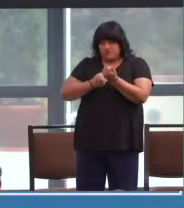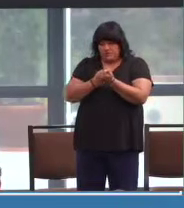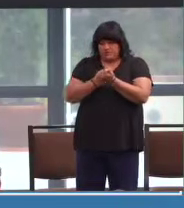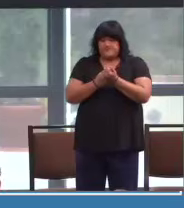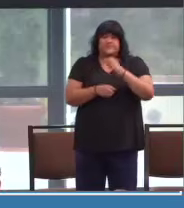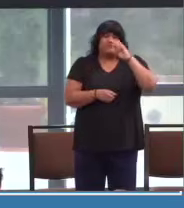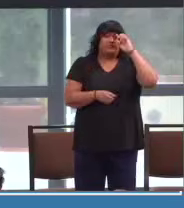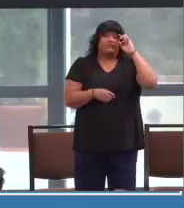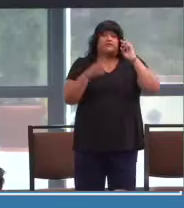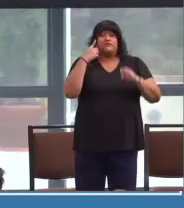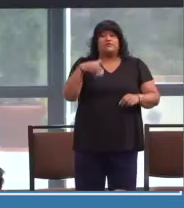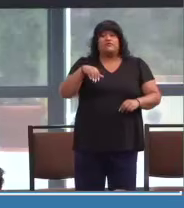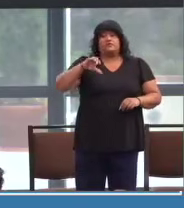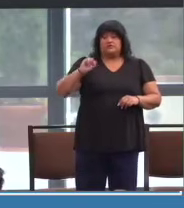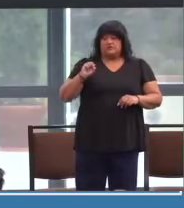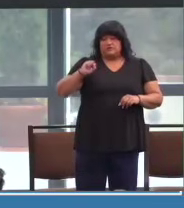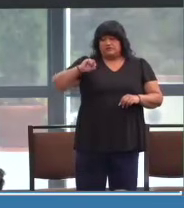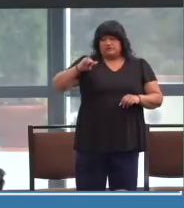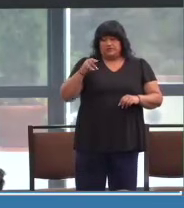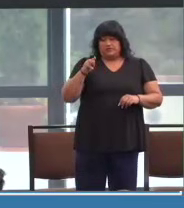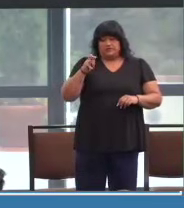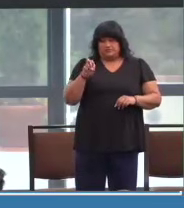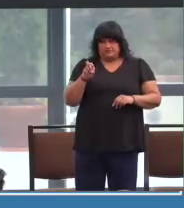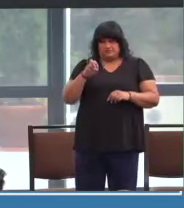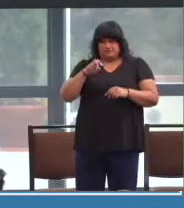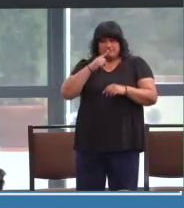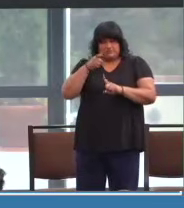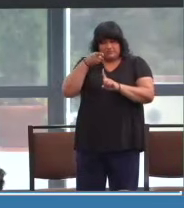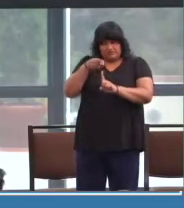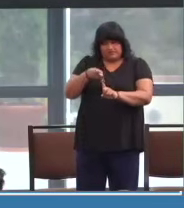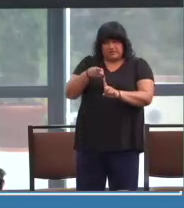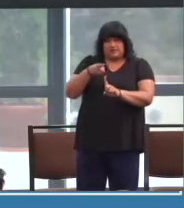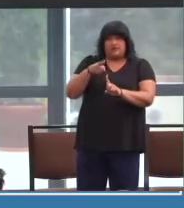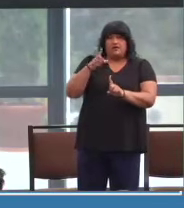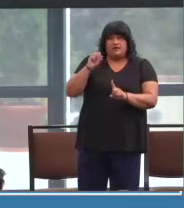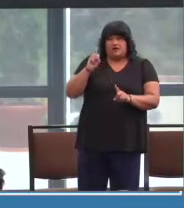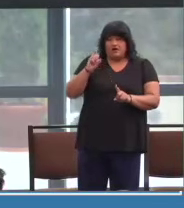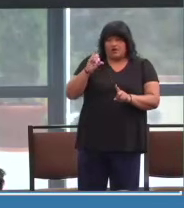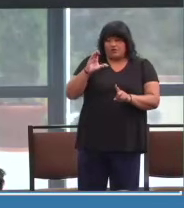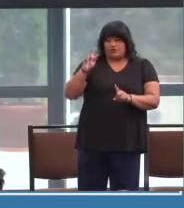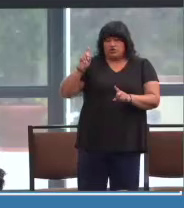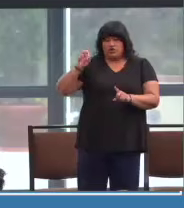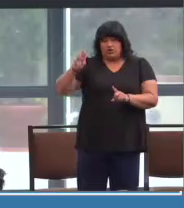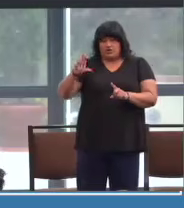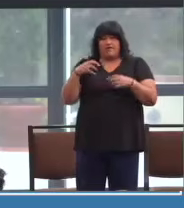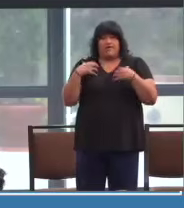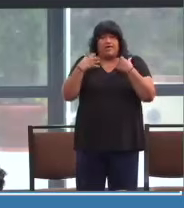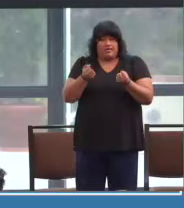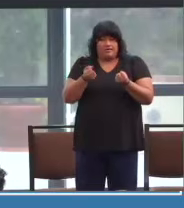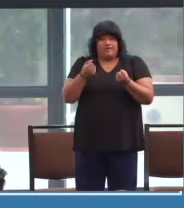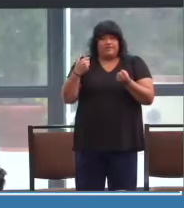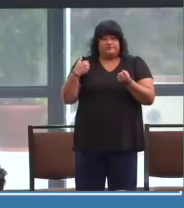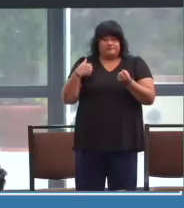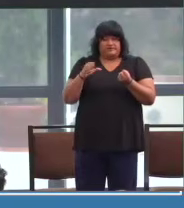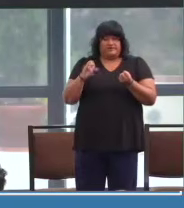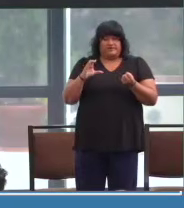So for Sjogren's, especially, let's focus on ocular and oral health. There's a stepwise approach to SICA syndromes. And